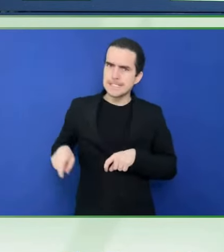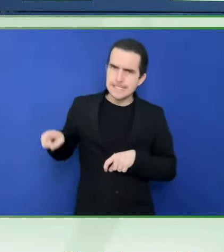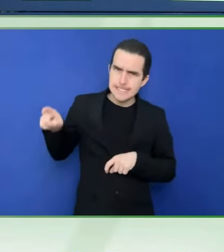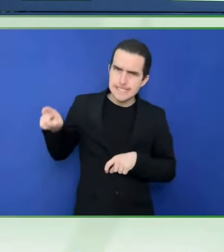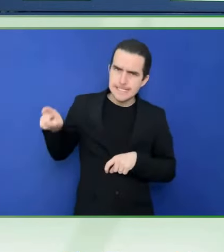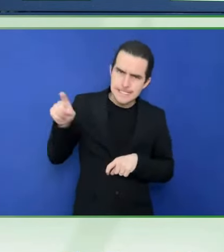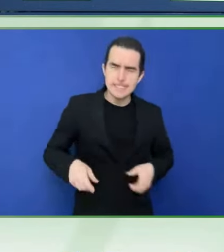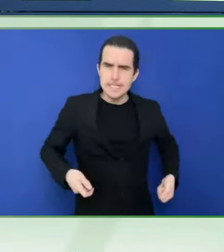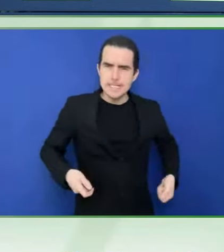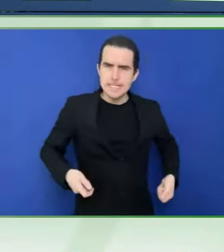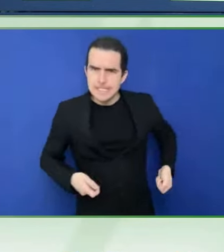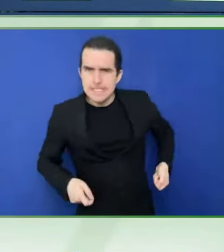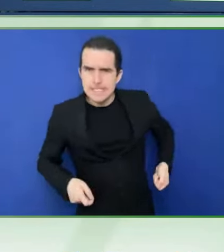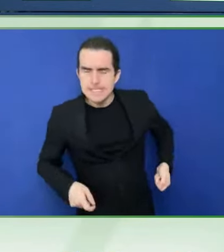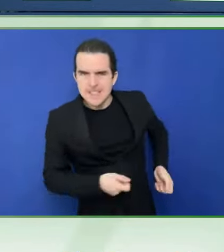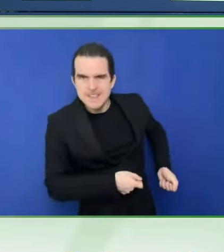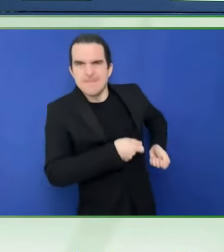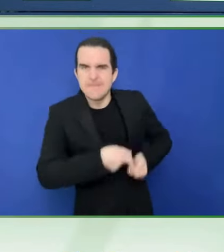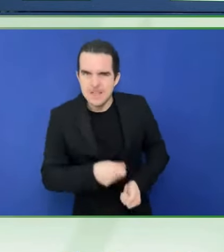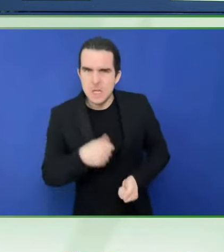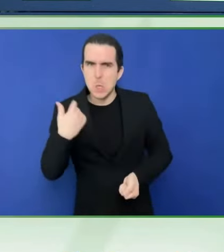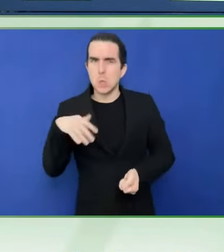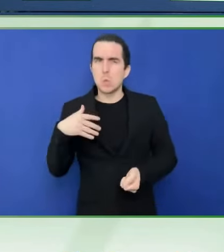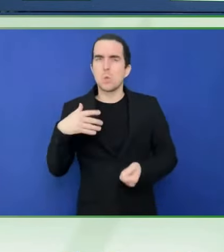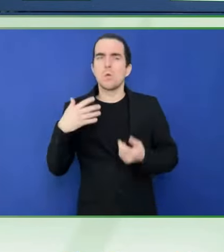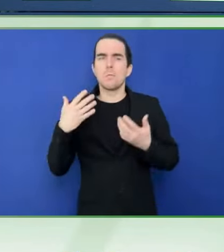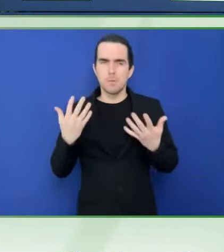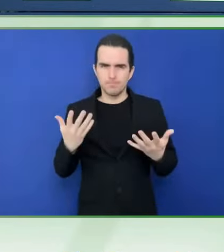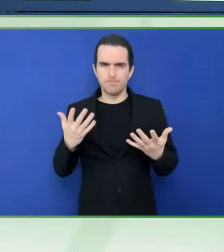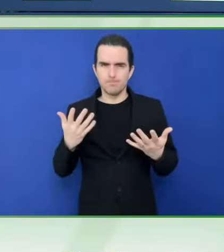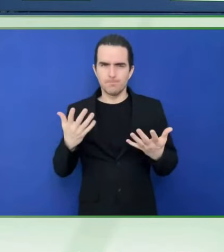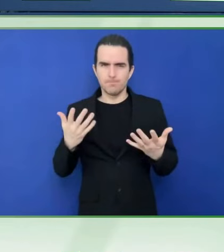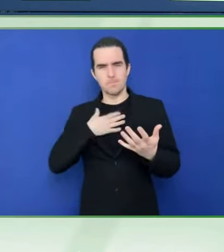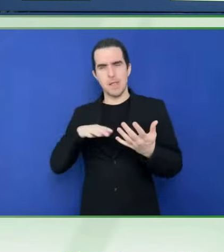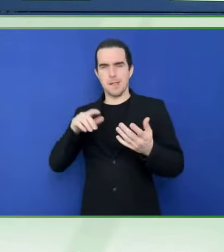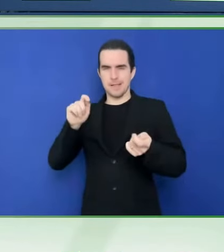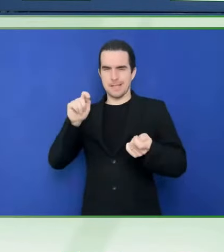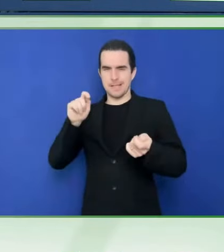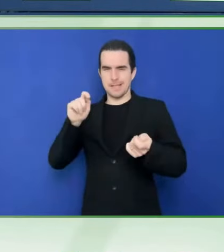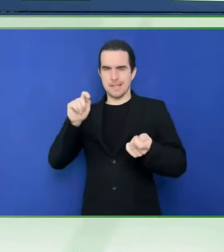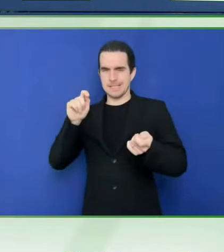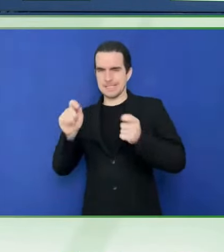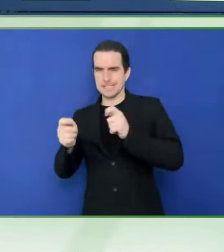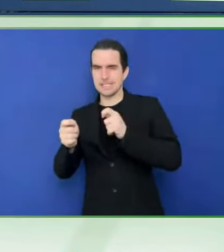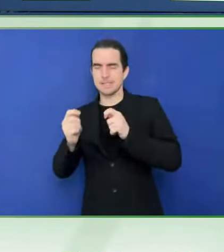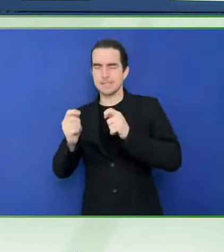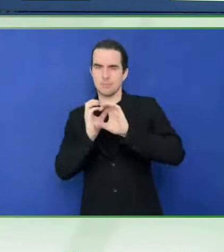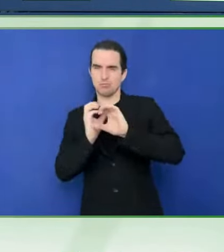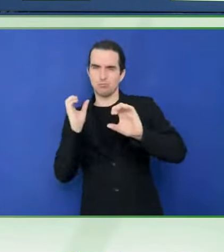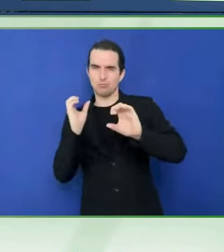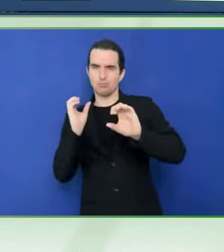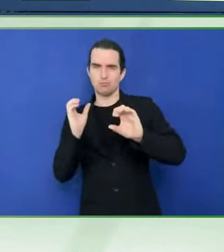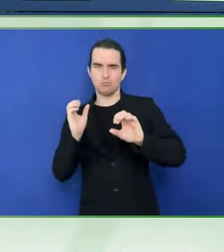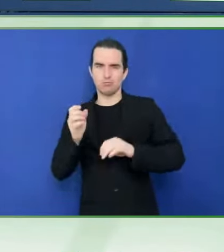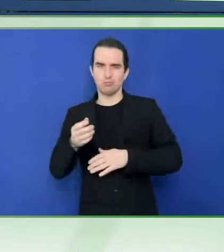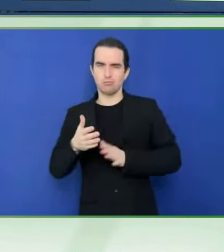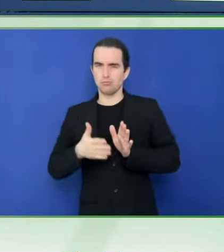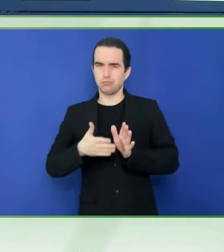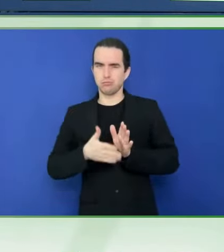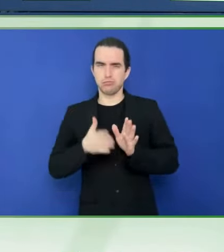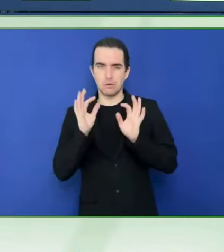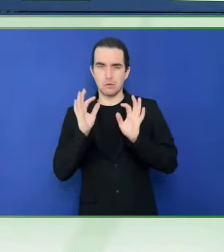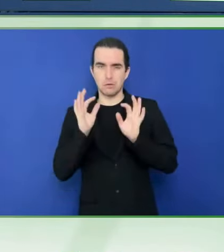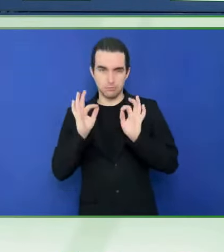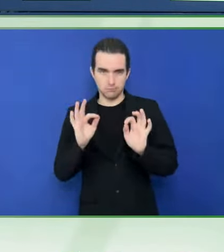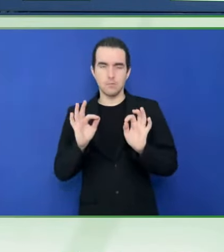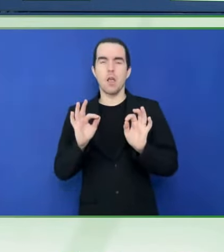the first, our trains were first passenger trains getting a certificate of conformity